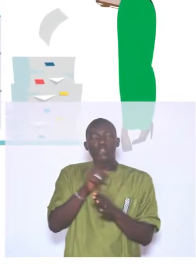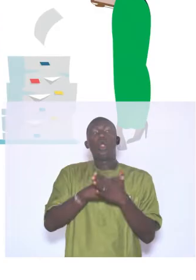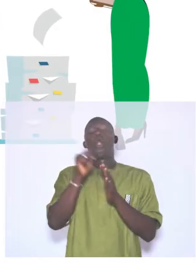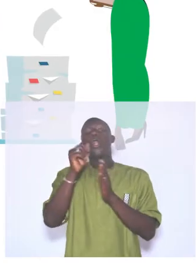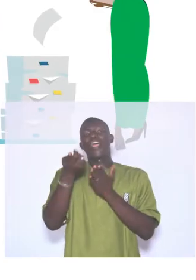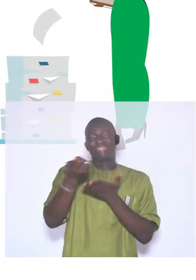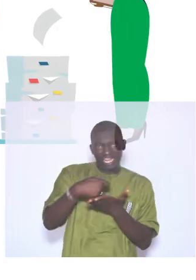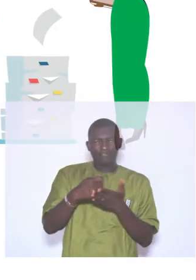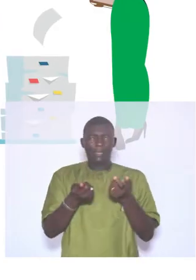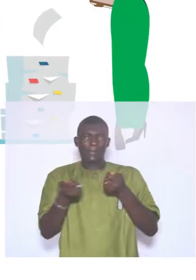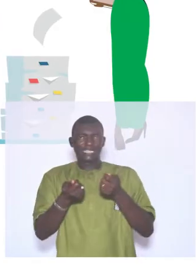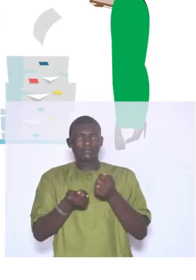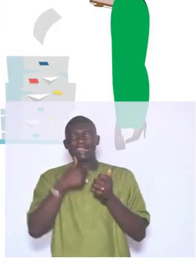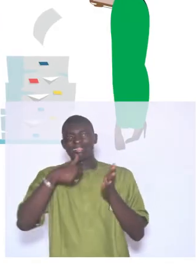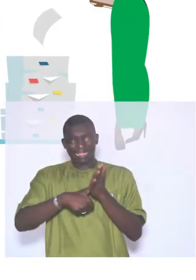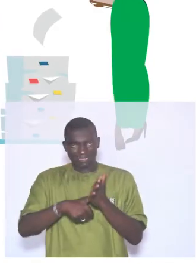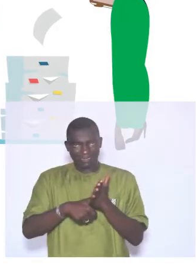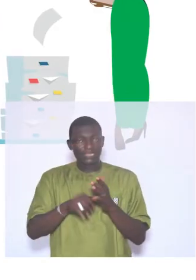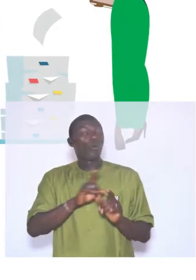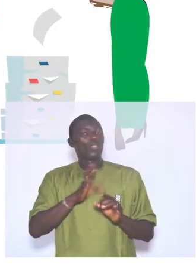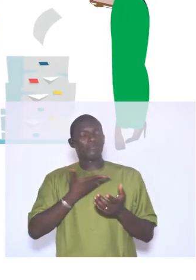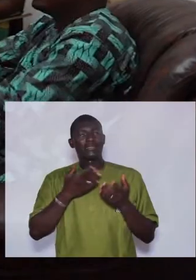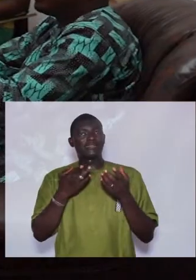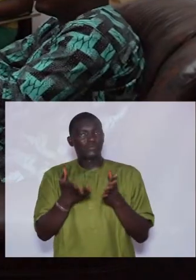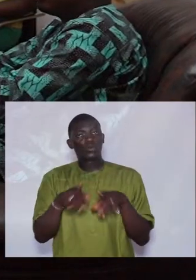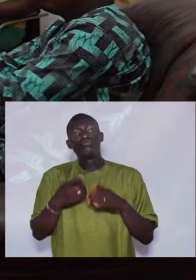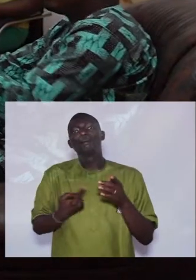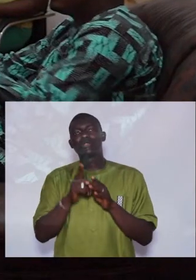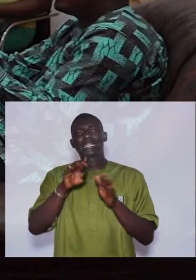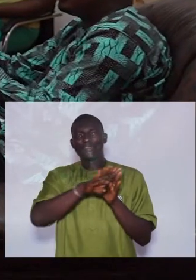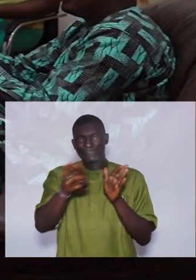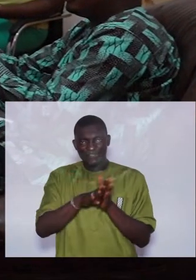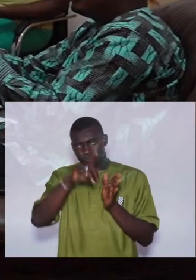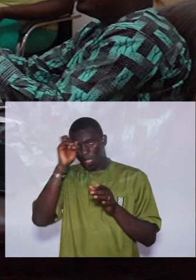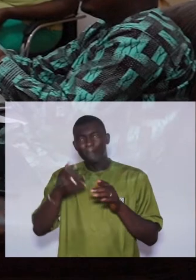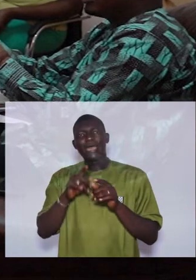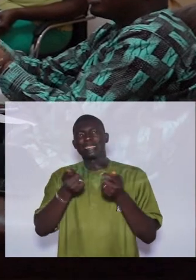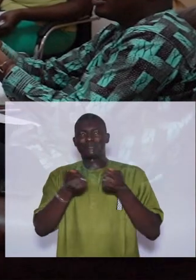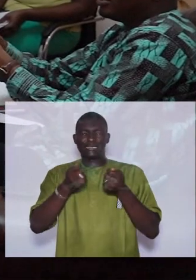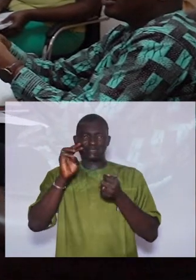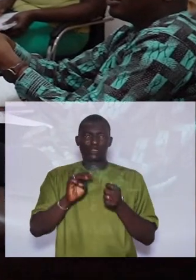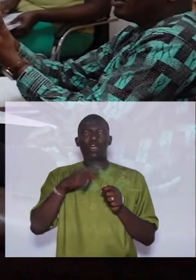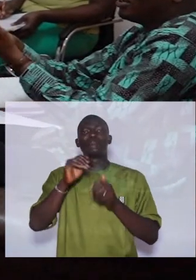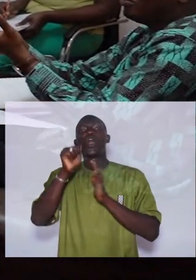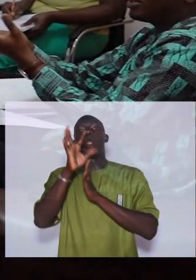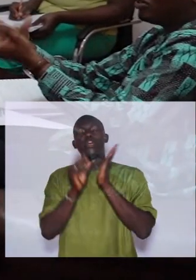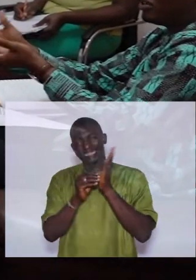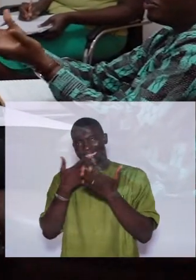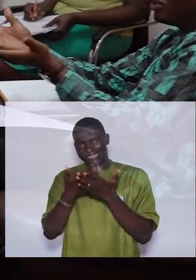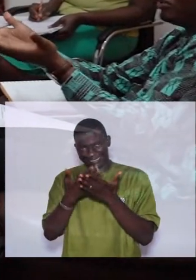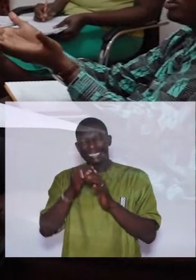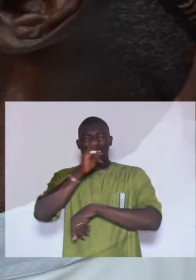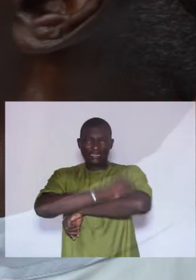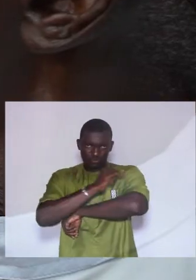it includes audit findings that have not been resolved during the field work by the management of the audited institution. At this stage,